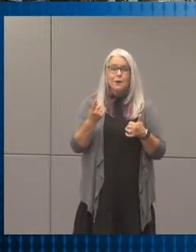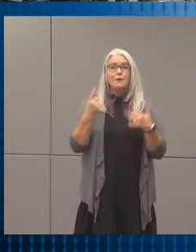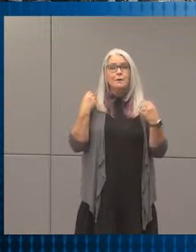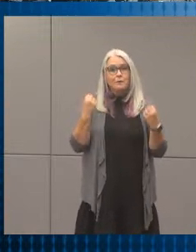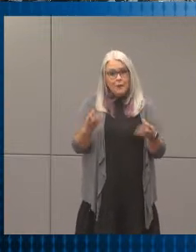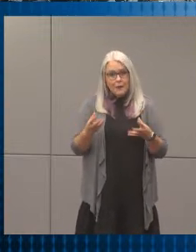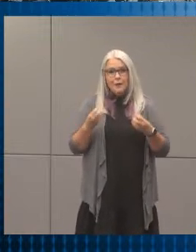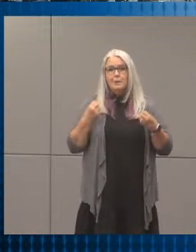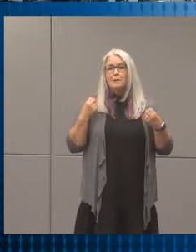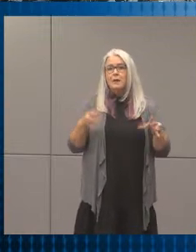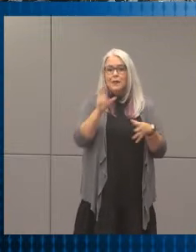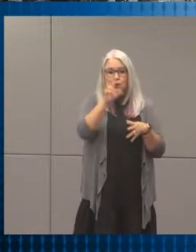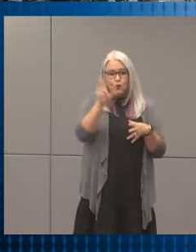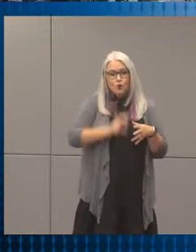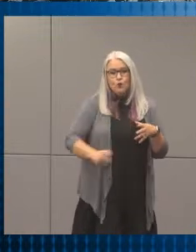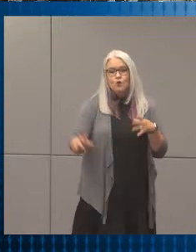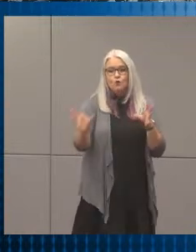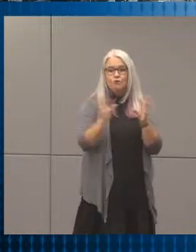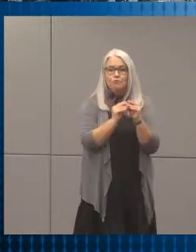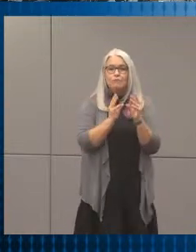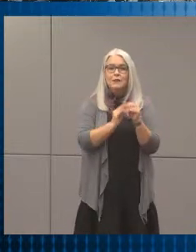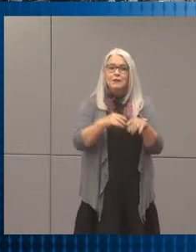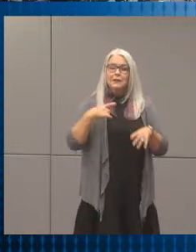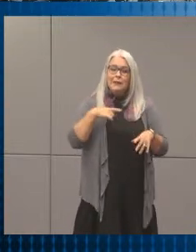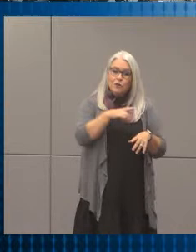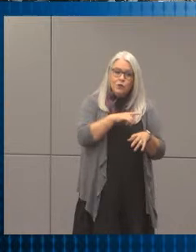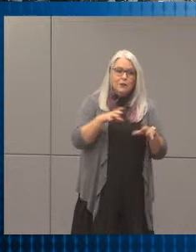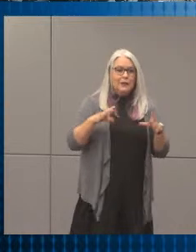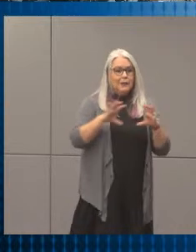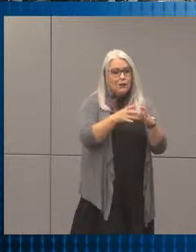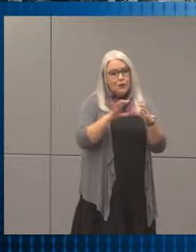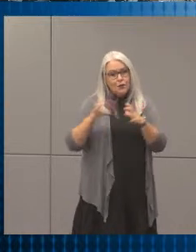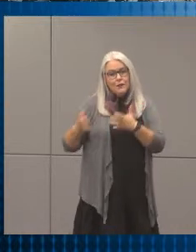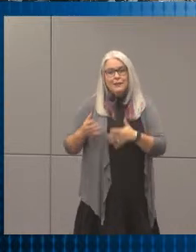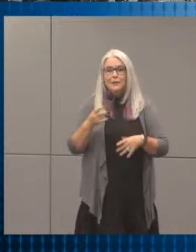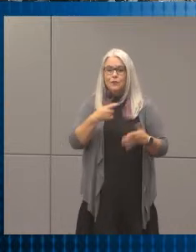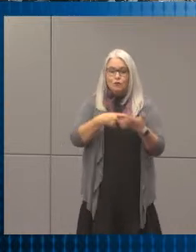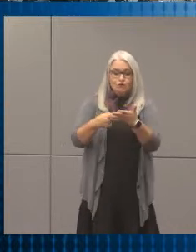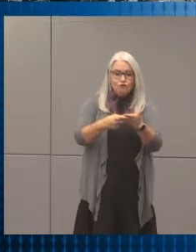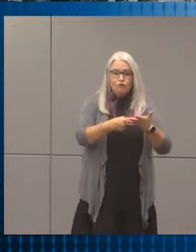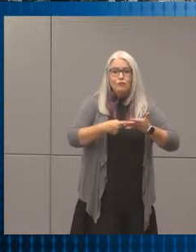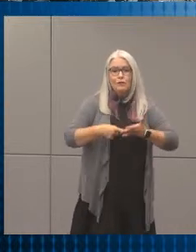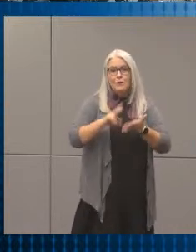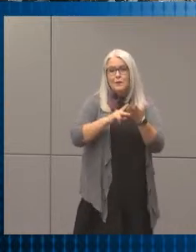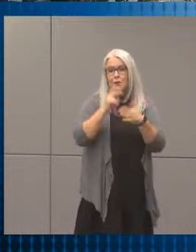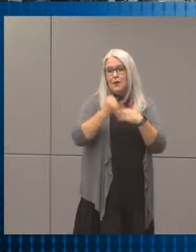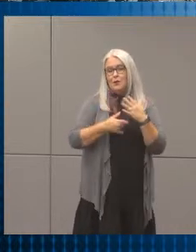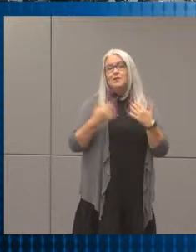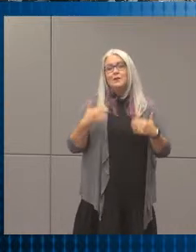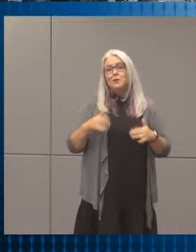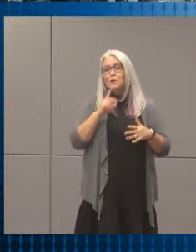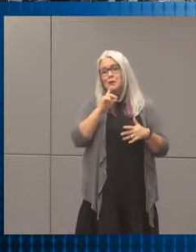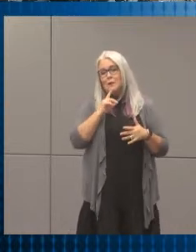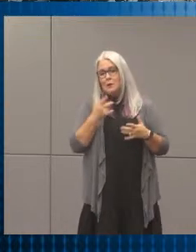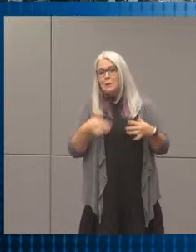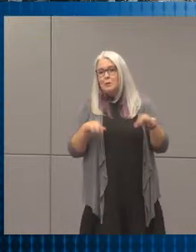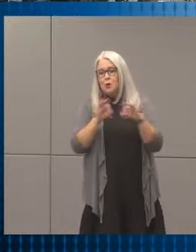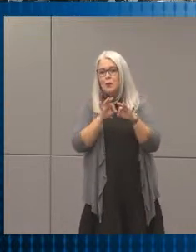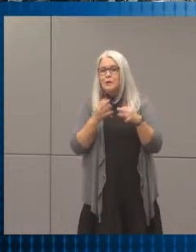many Zoom calls with legislators talking about the project. It's clearly paid off.